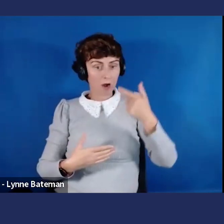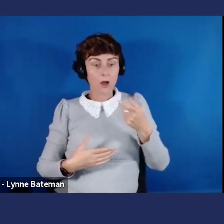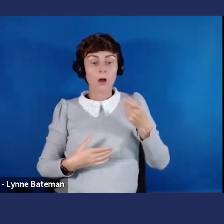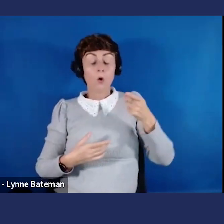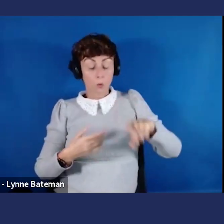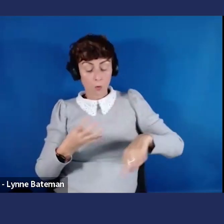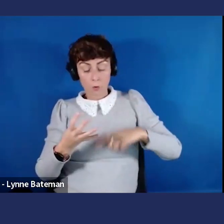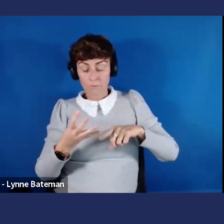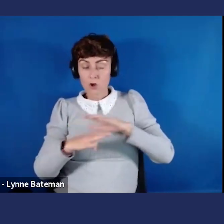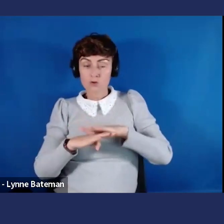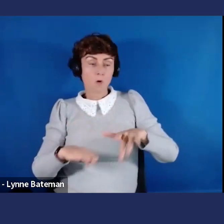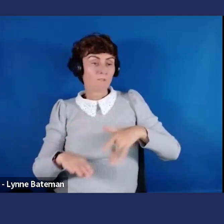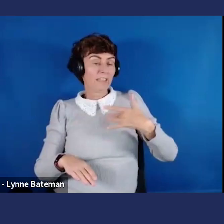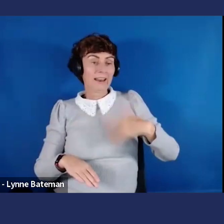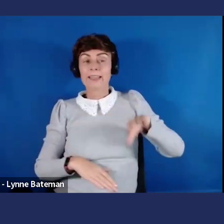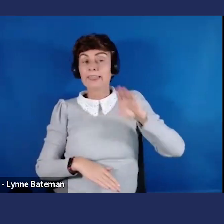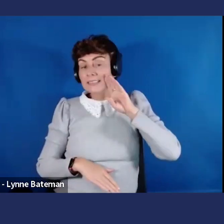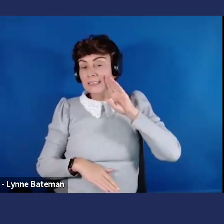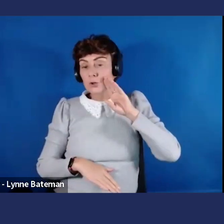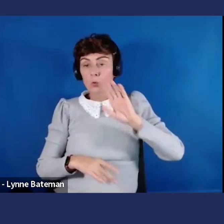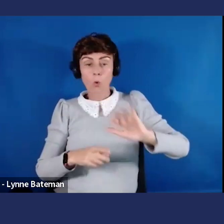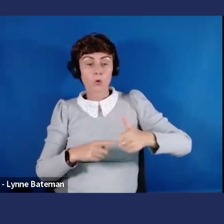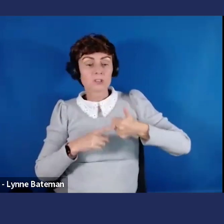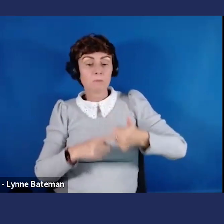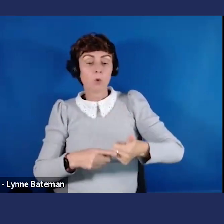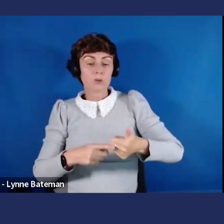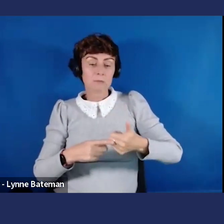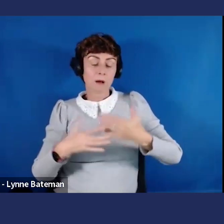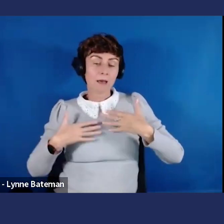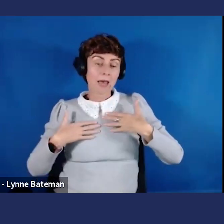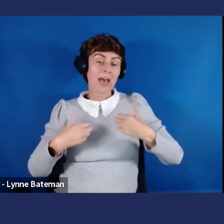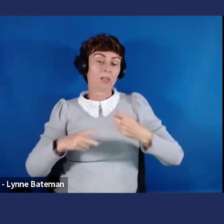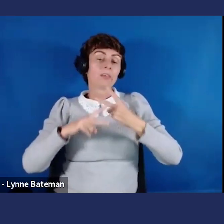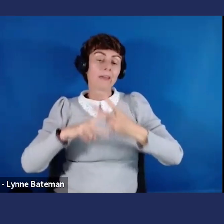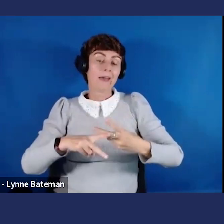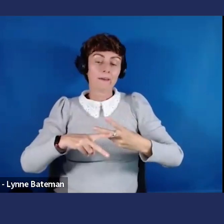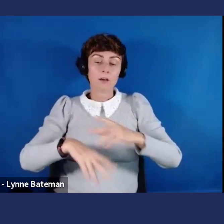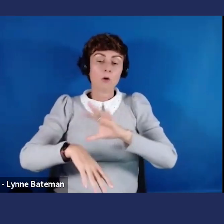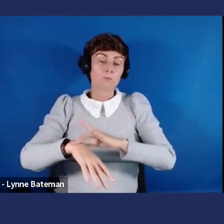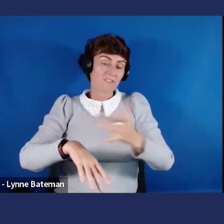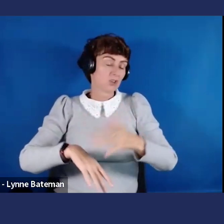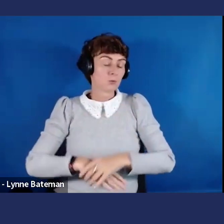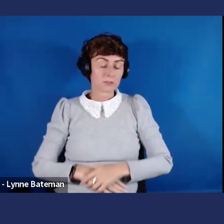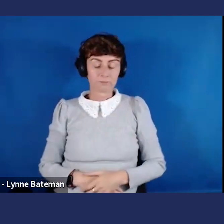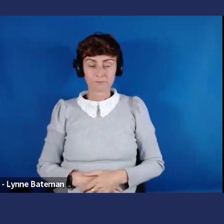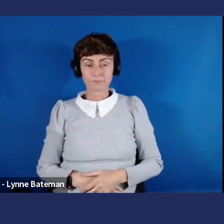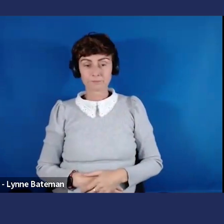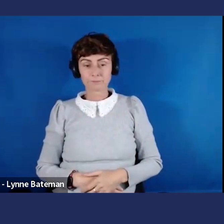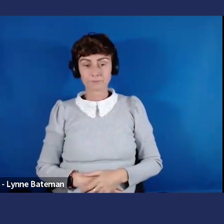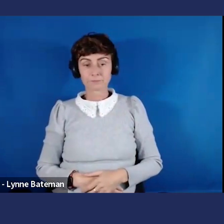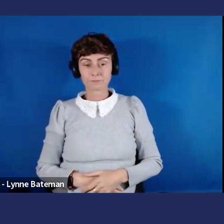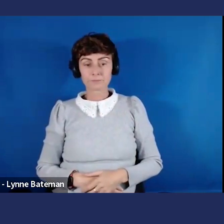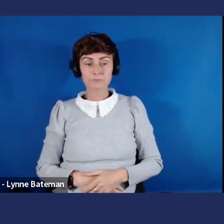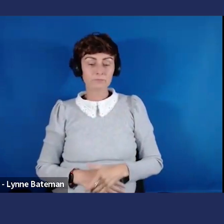to by the mental health, by the maternity staff, whether it be midwives, obstetricians, anaesthetists, but basically by